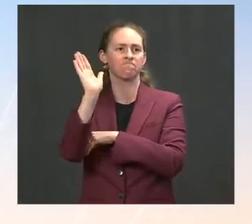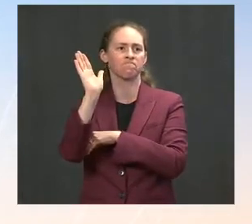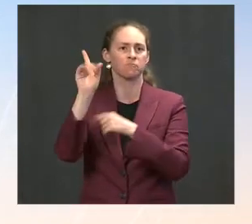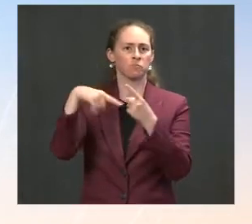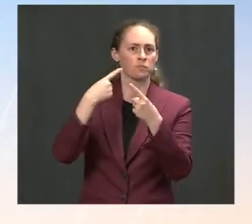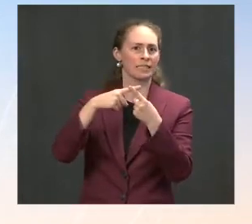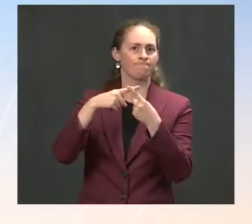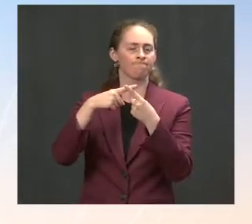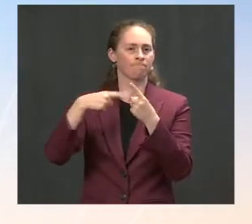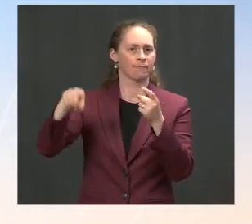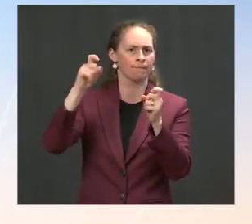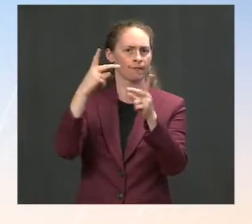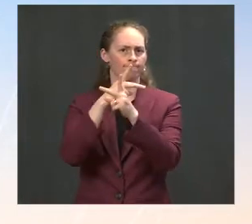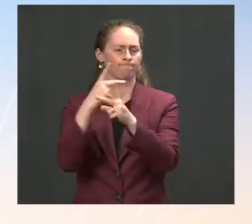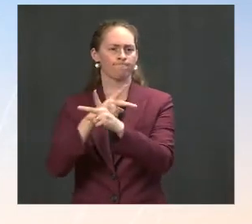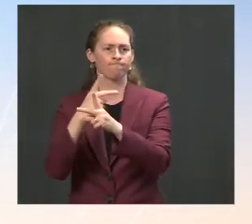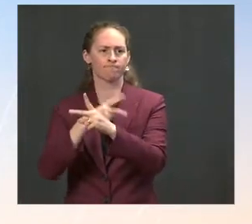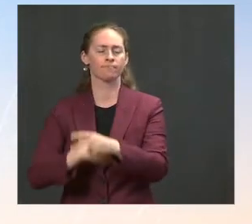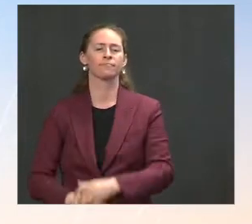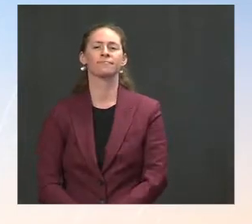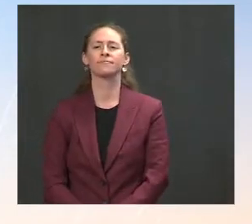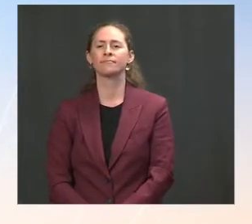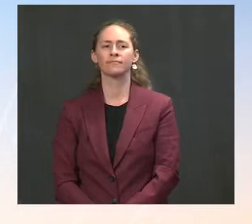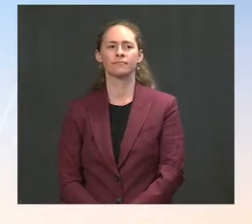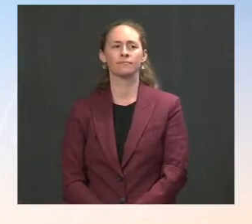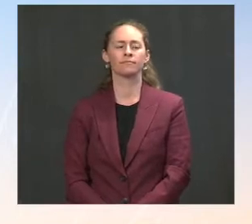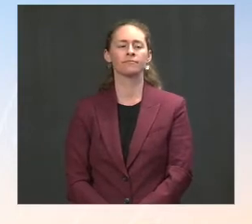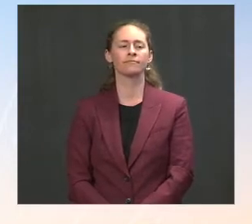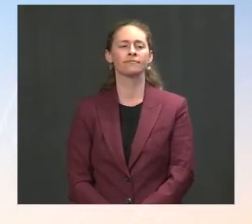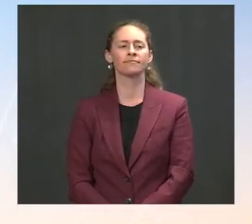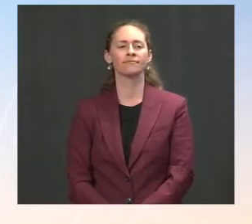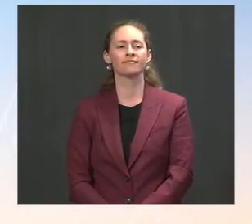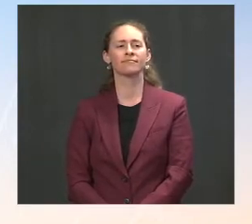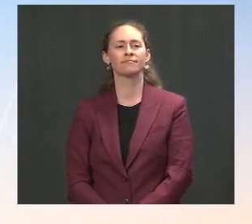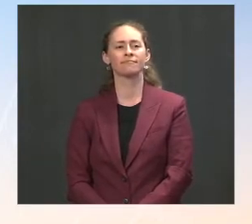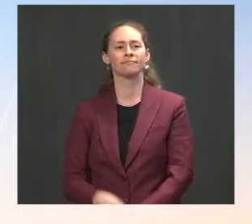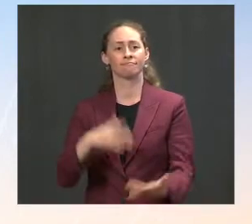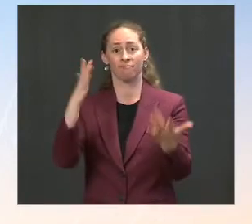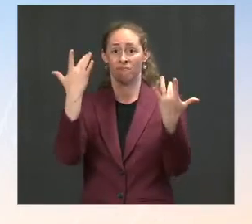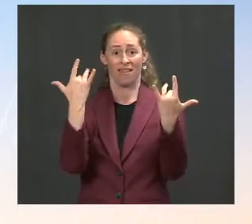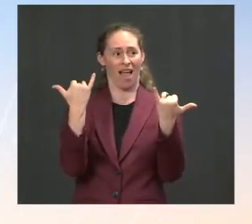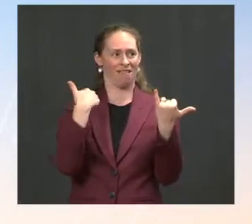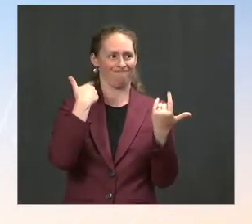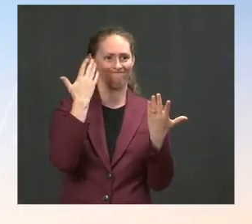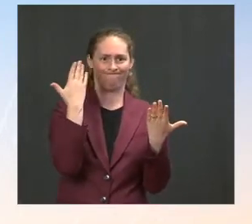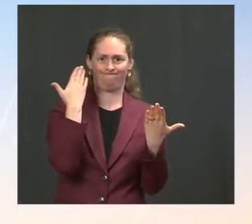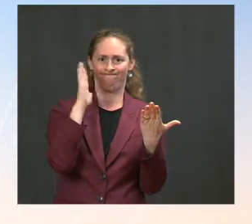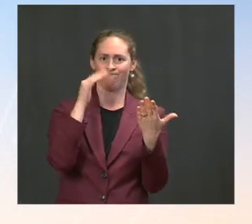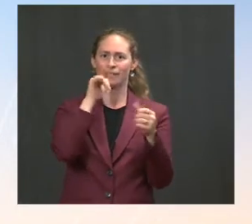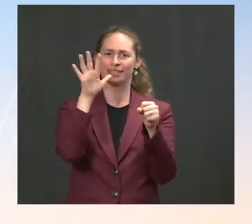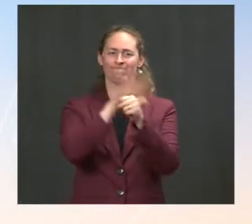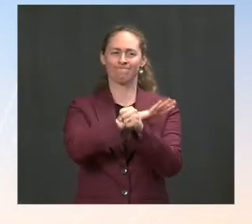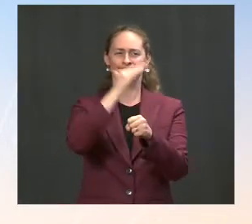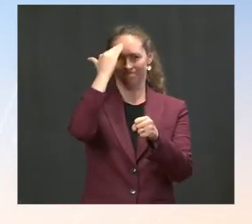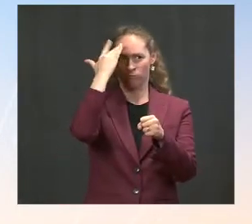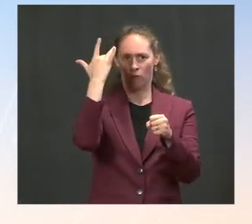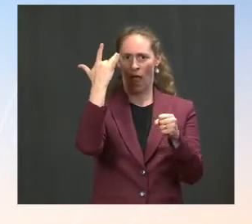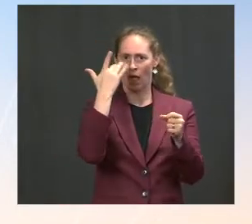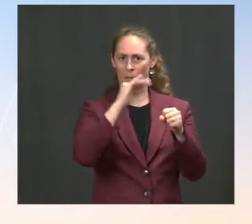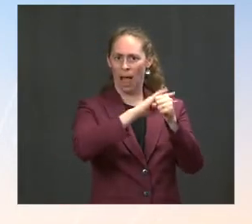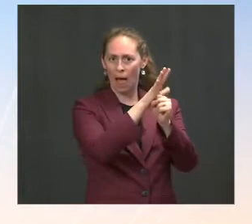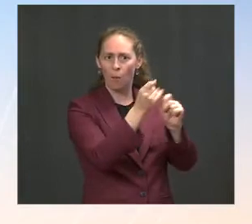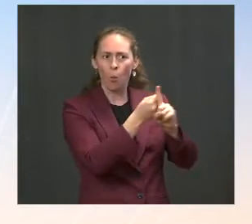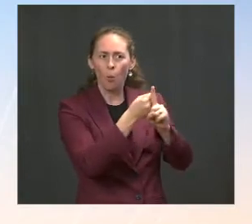year by uncertainty related to the pandemic and calculations about inflows and outflows. So the October timeline that